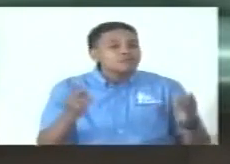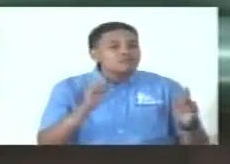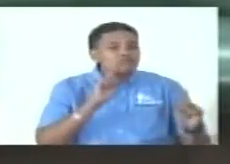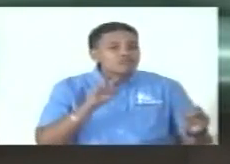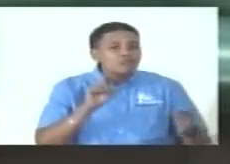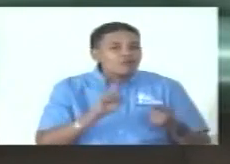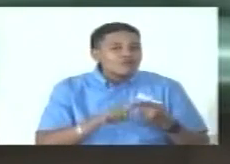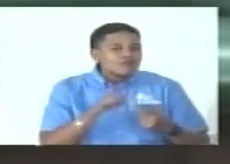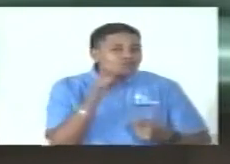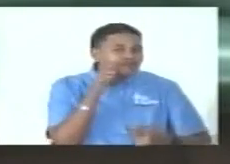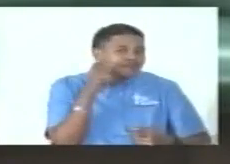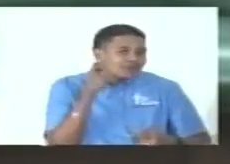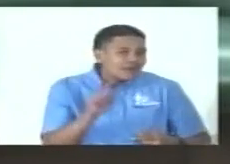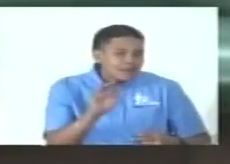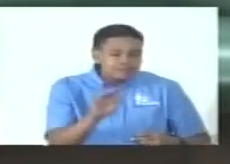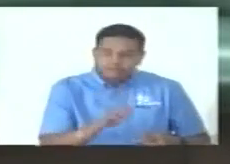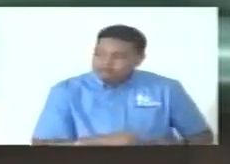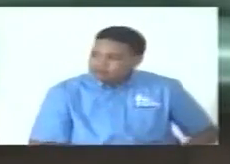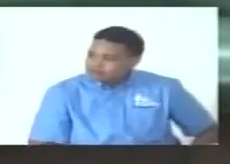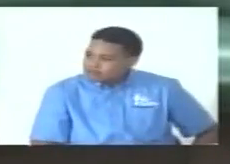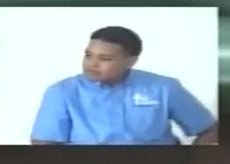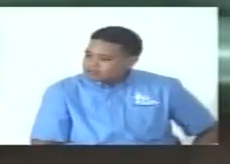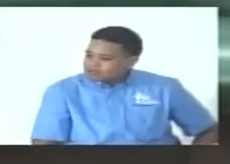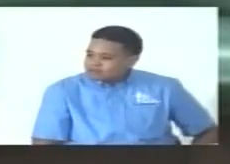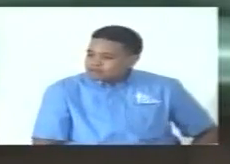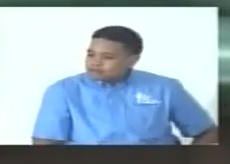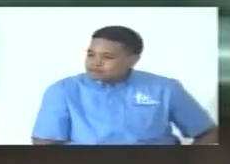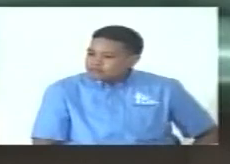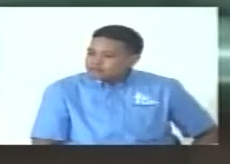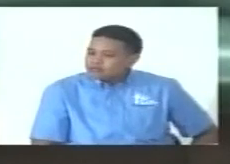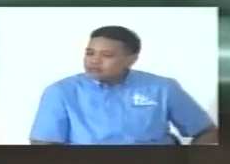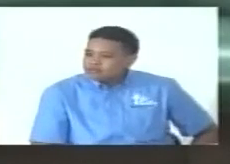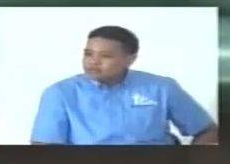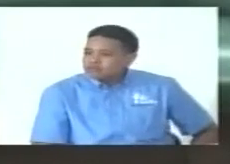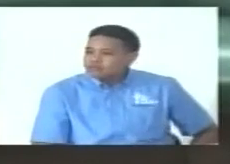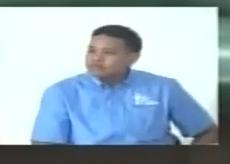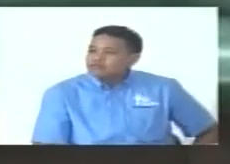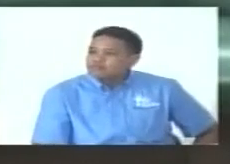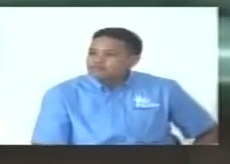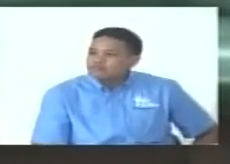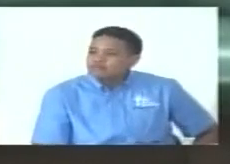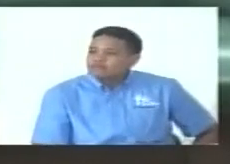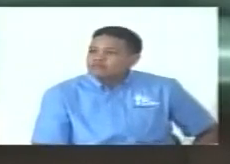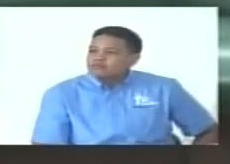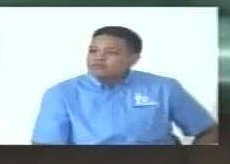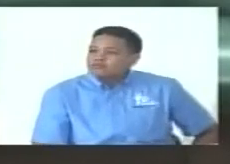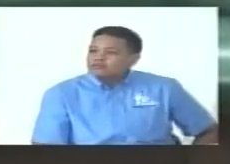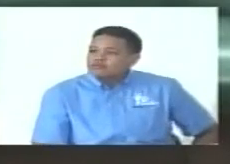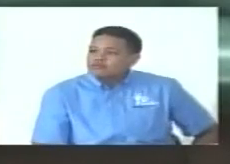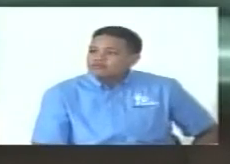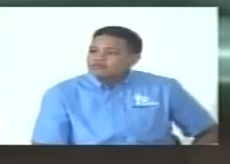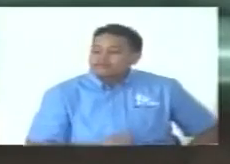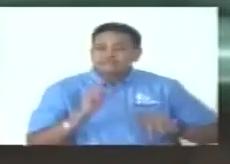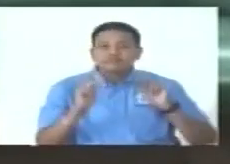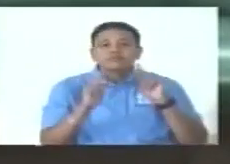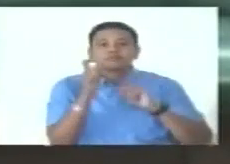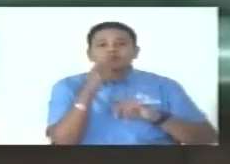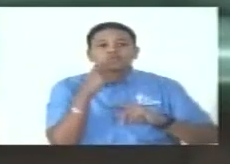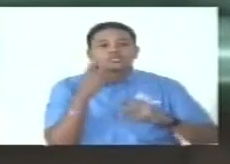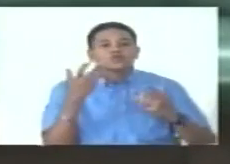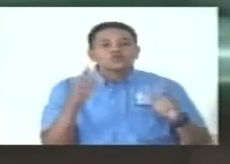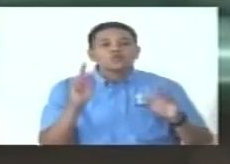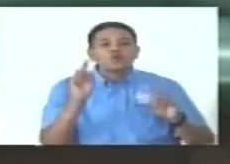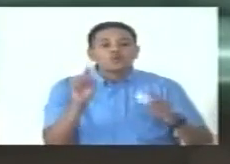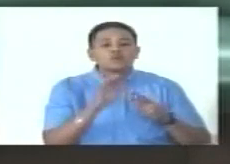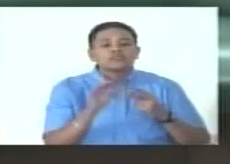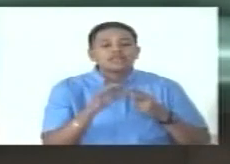very recently. There are people who say that they don't want things to go to a Joint Select because it takes too